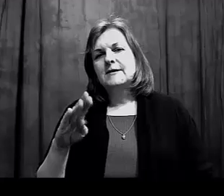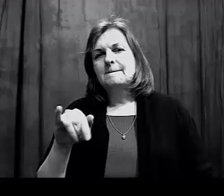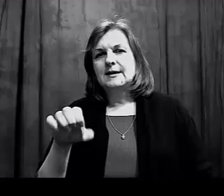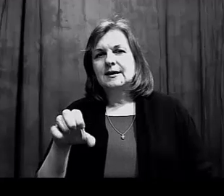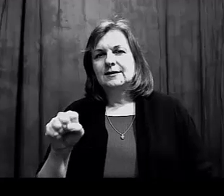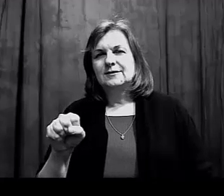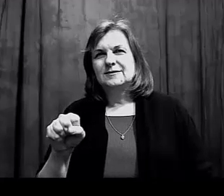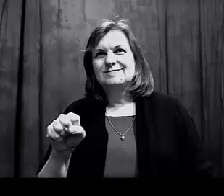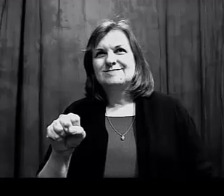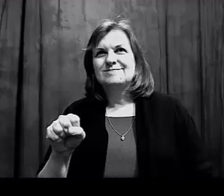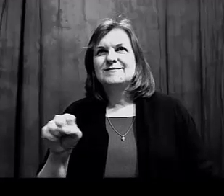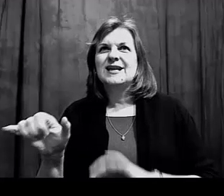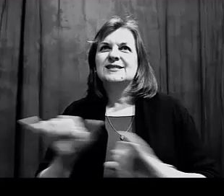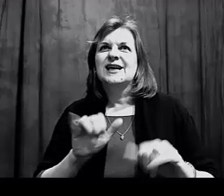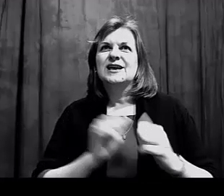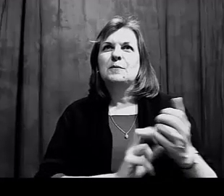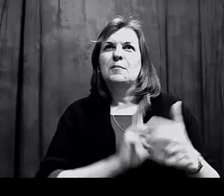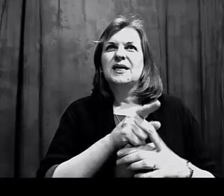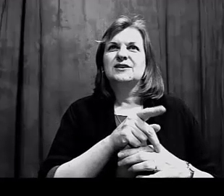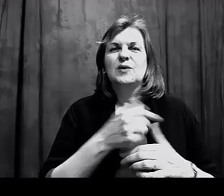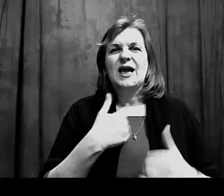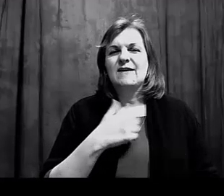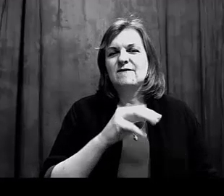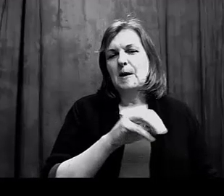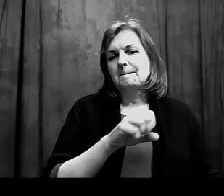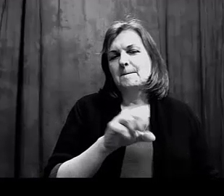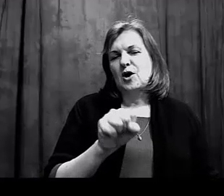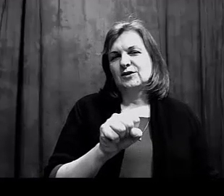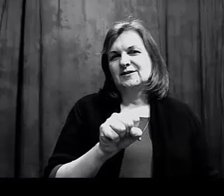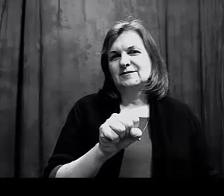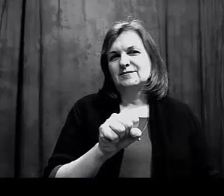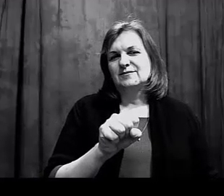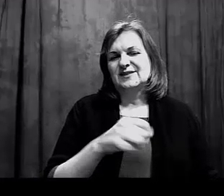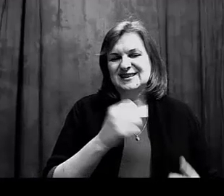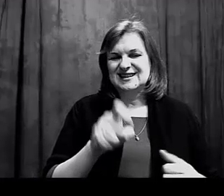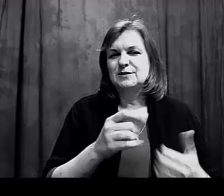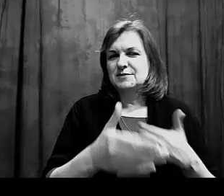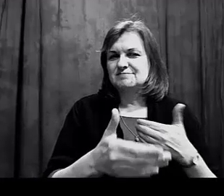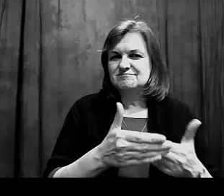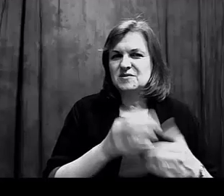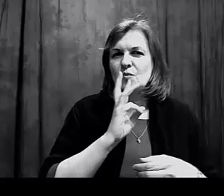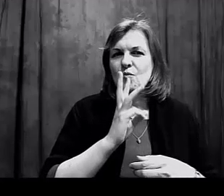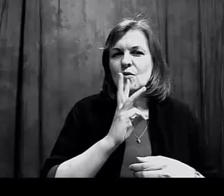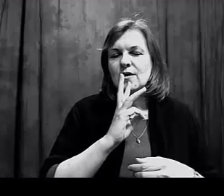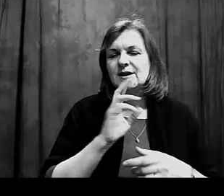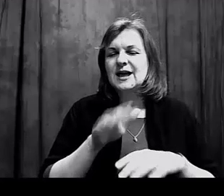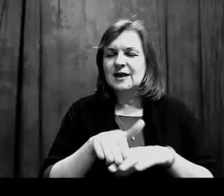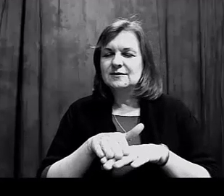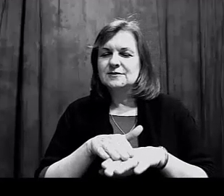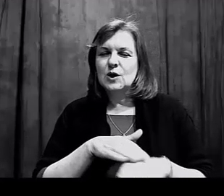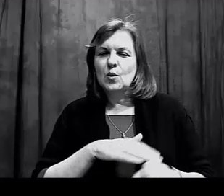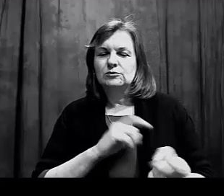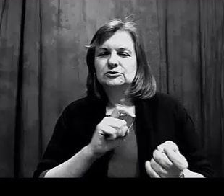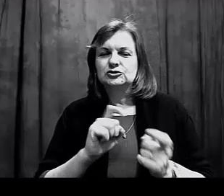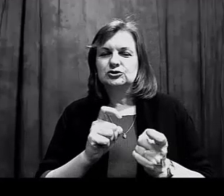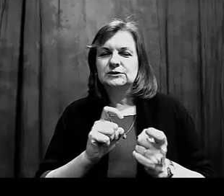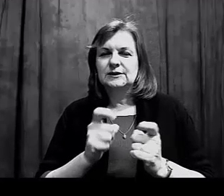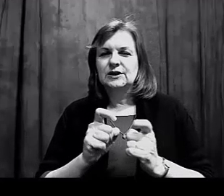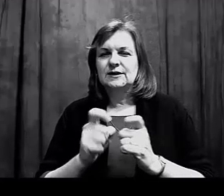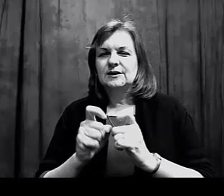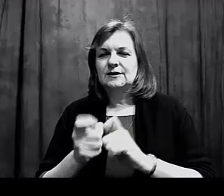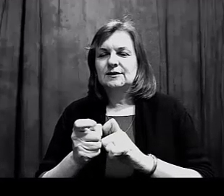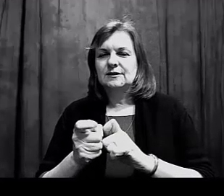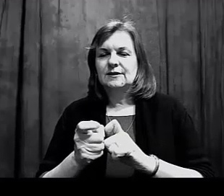kind of like mosses of the plant world, right? We look at this slow transition. There are particular